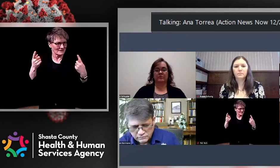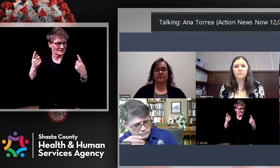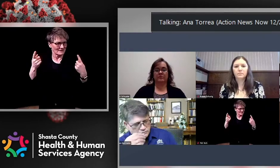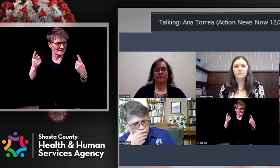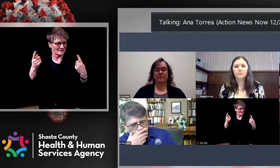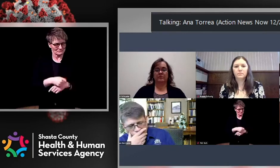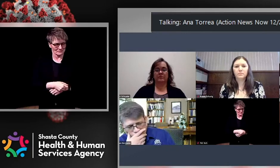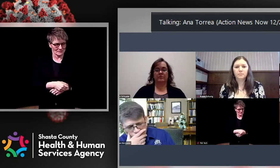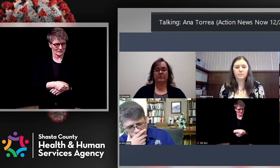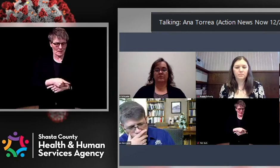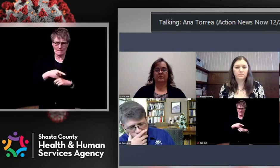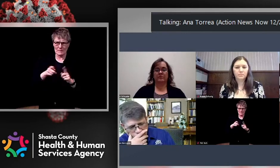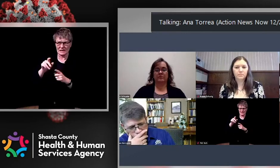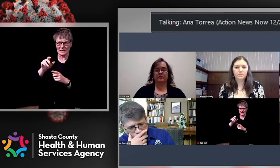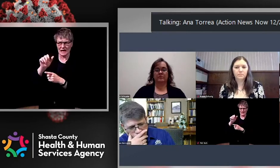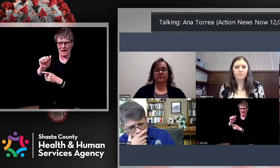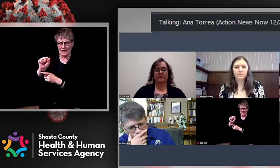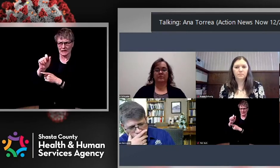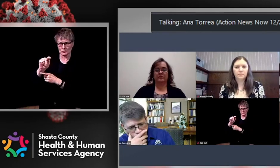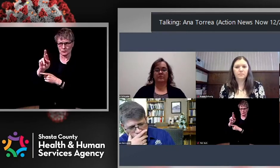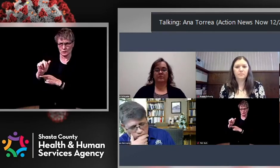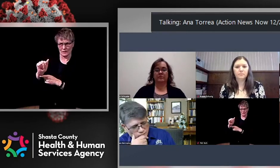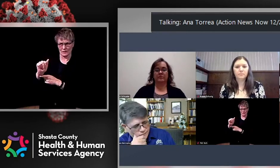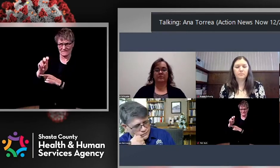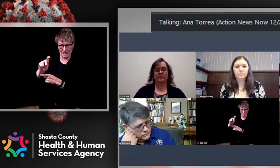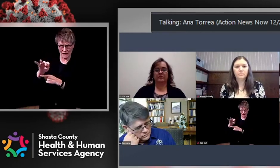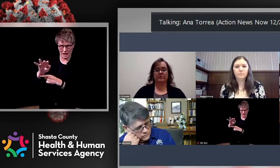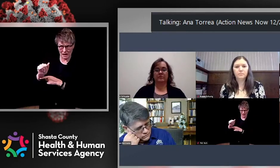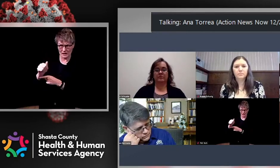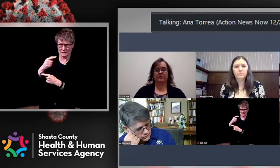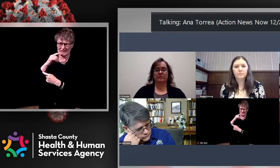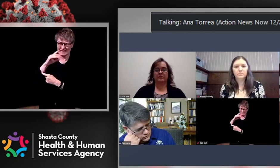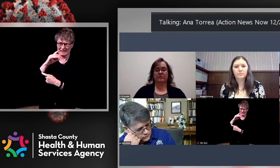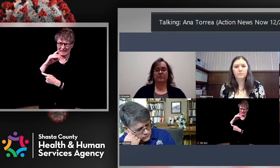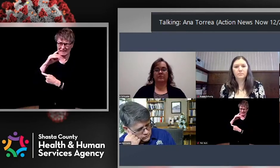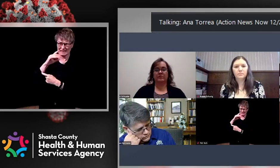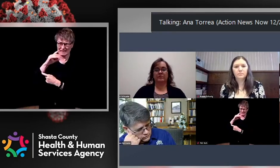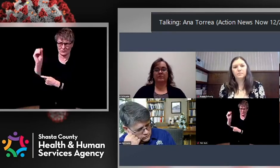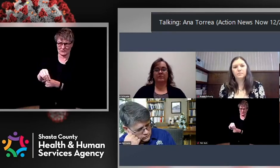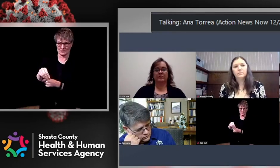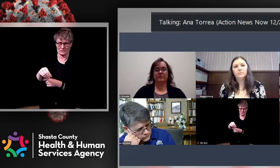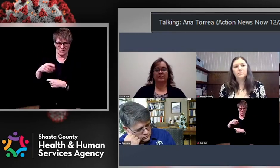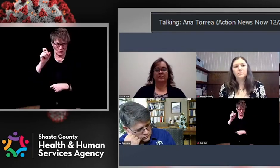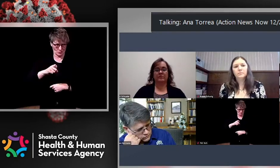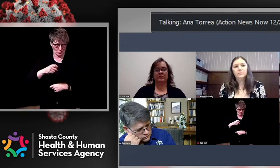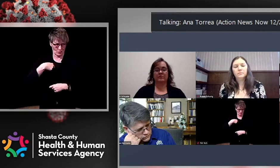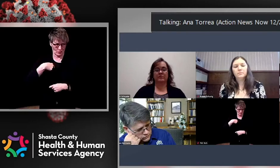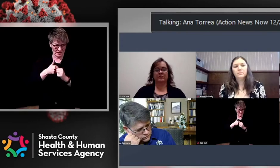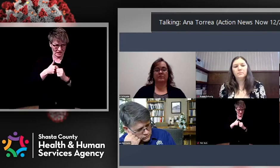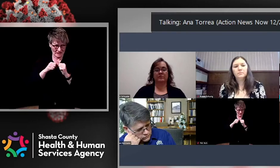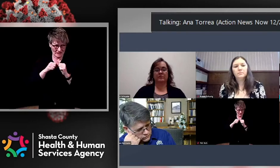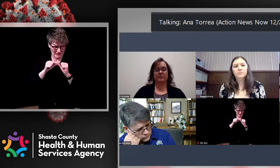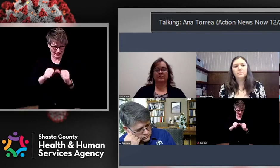your take, should we just stick to the Moderna and Pfizer or, you know, welcome in another vaccine?